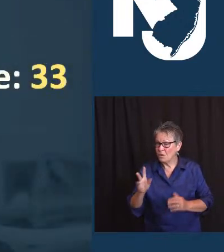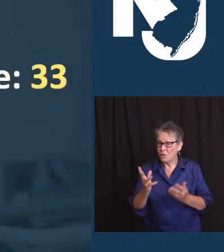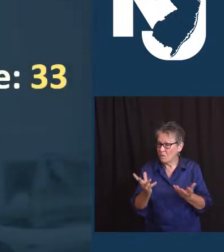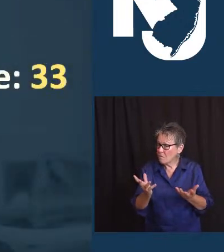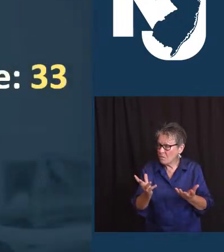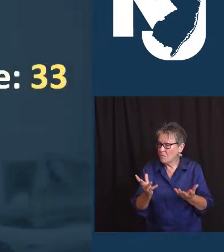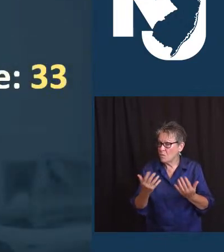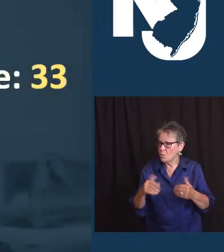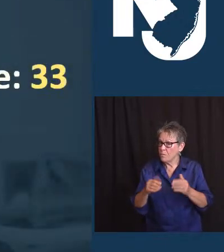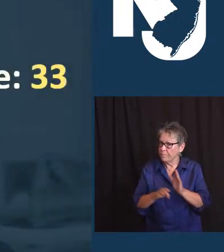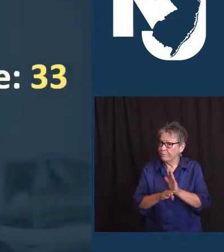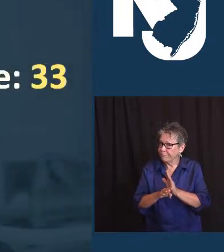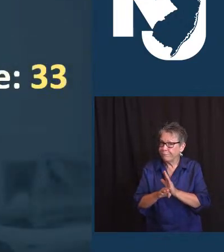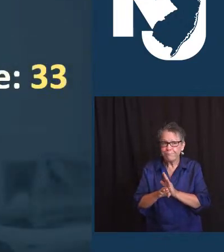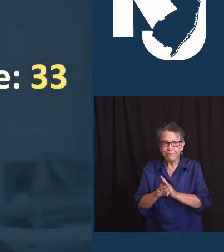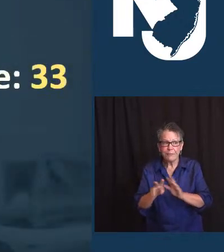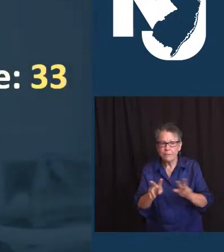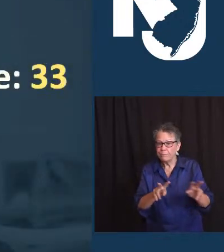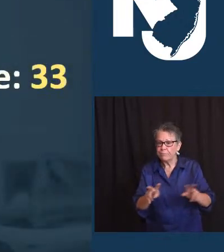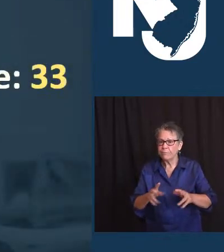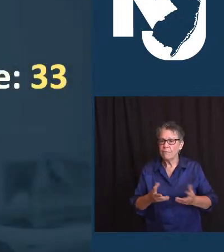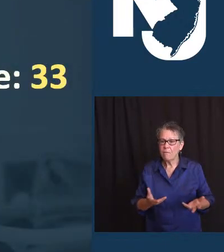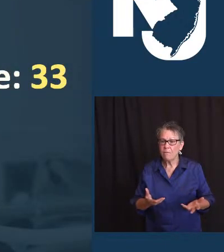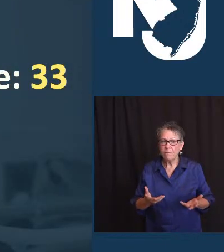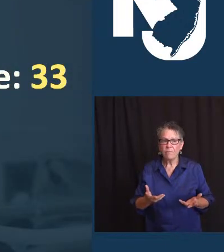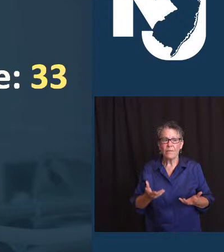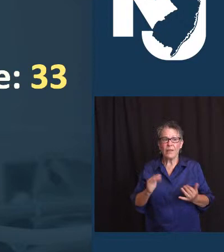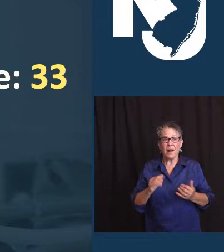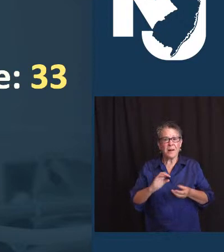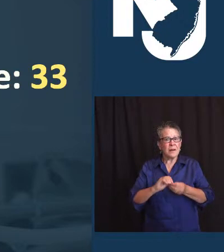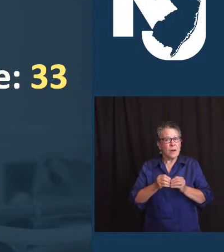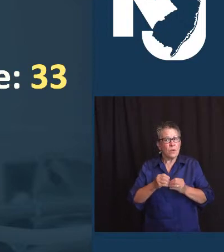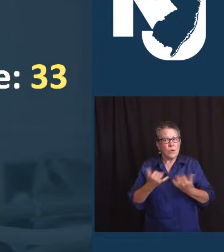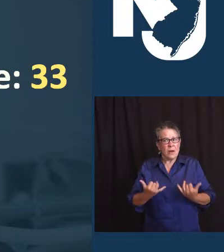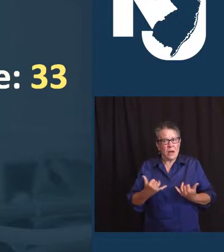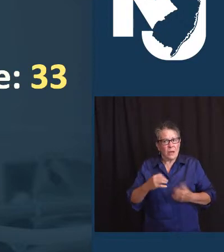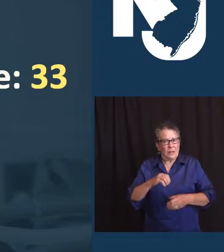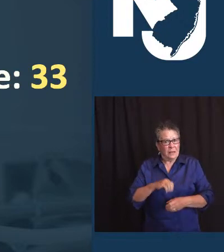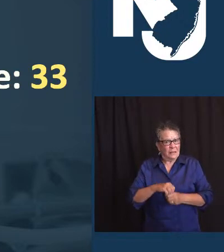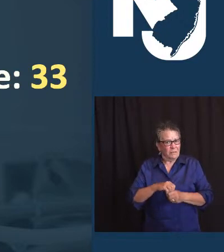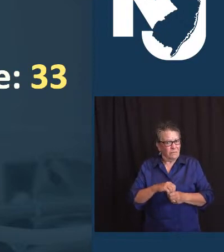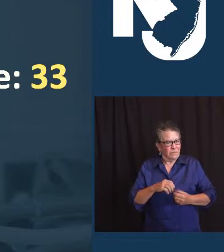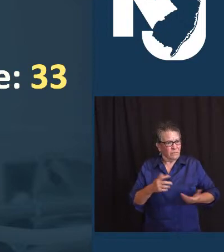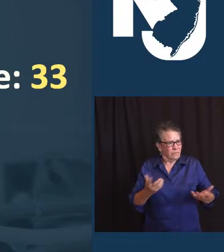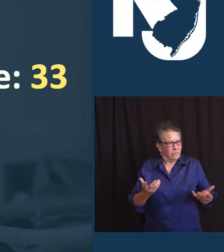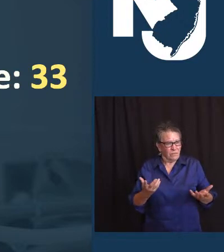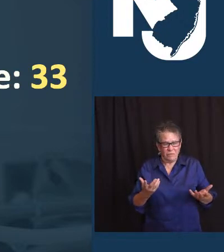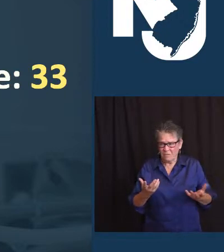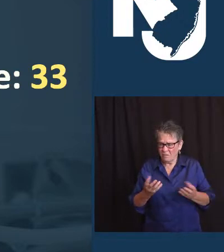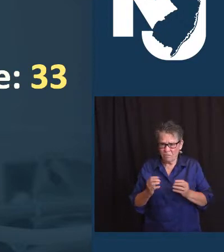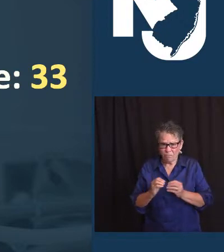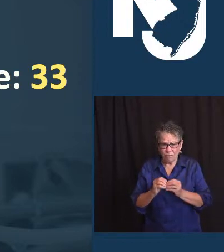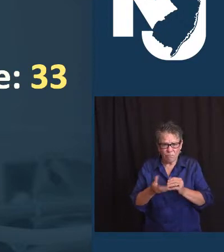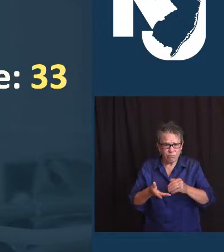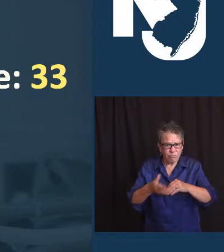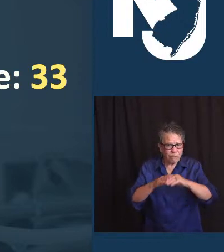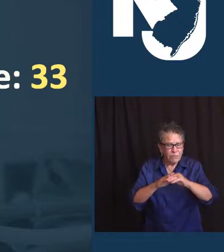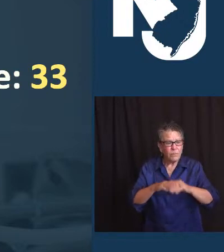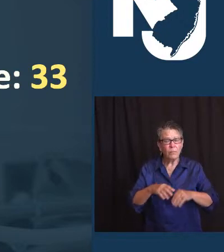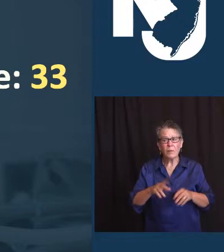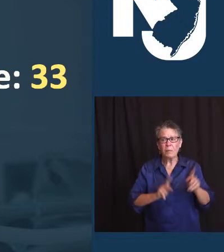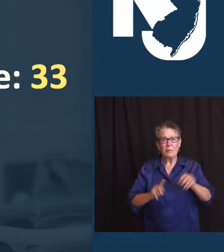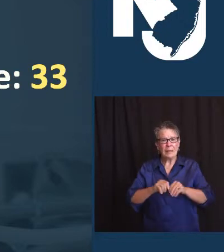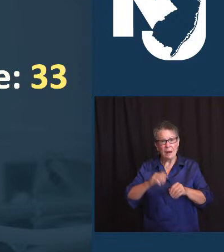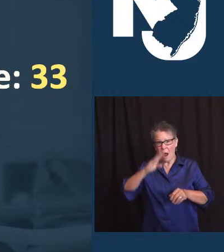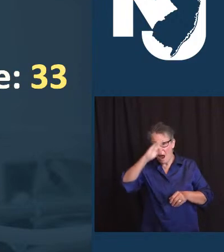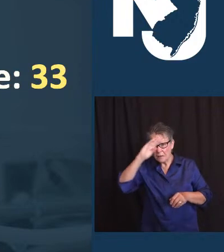However, as unnerving as this increase has been, the increase in hospitalizations is what we are watching most closely. As